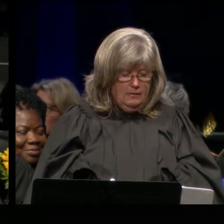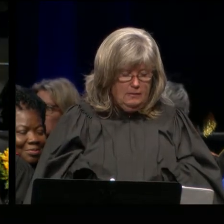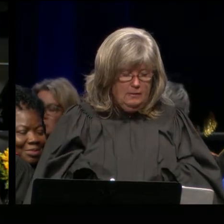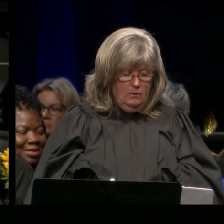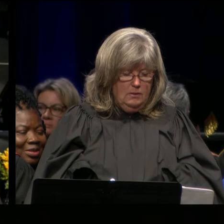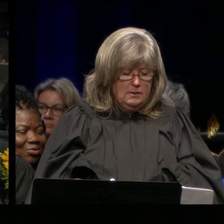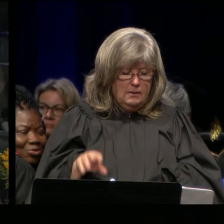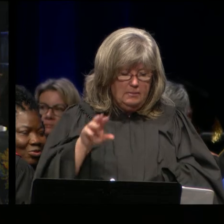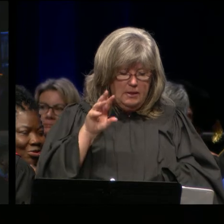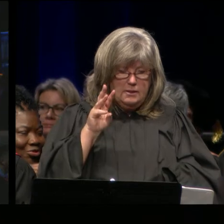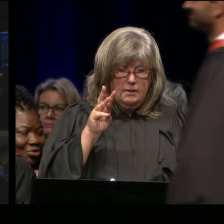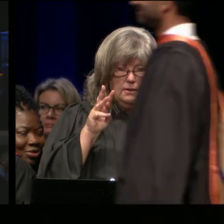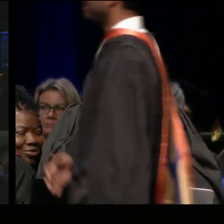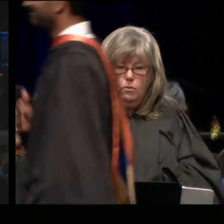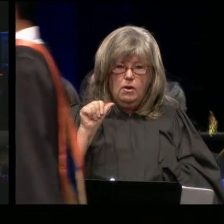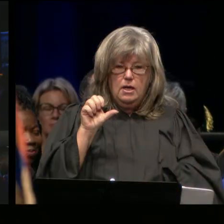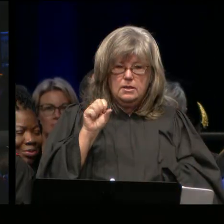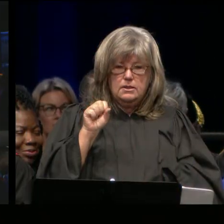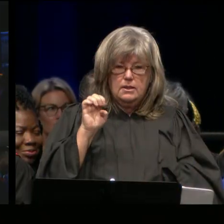Waseem Ahmed.